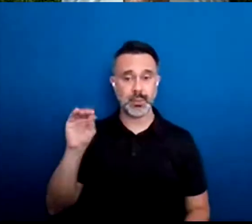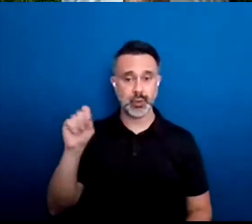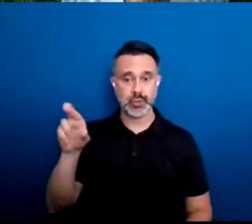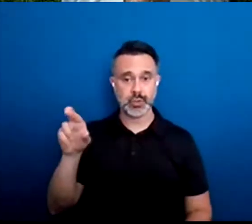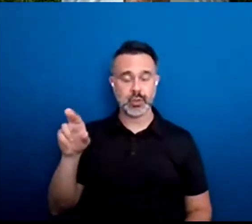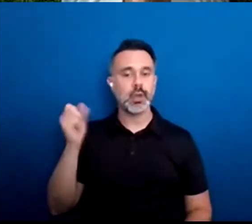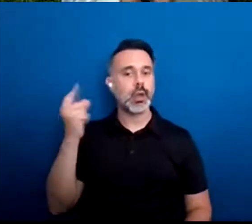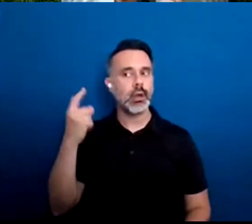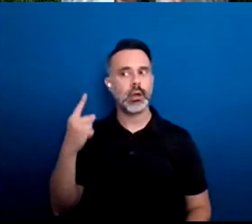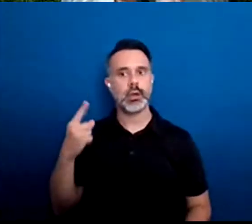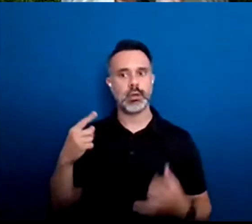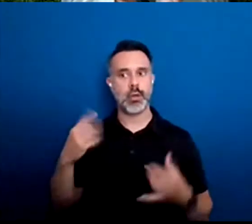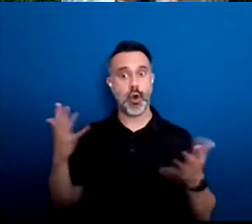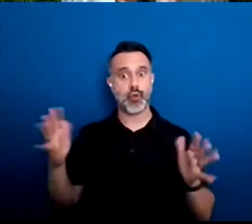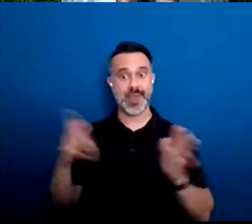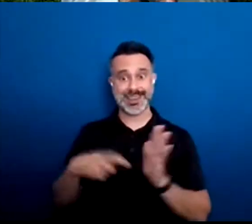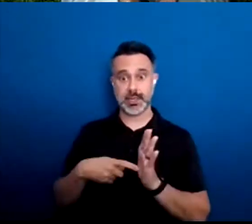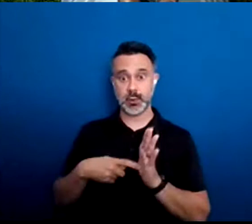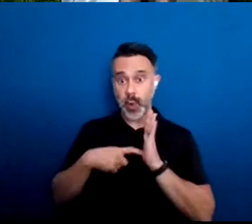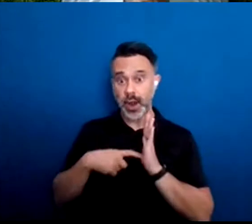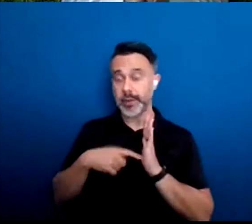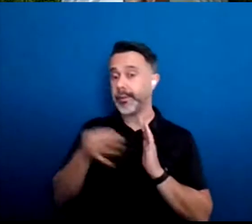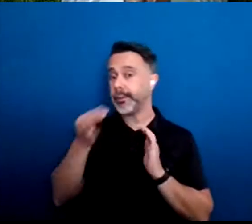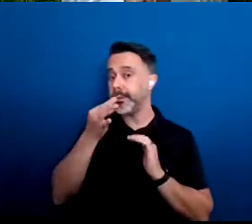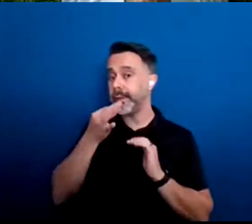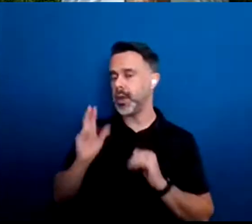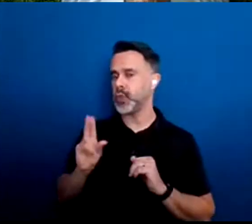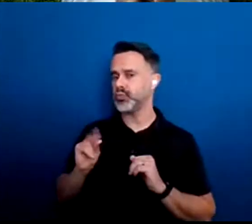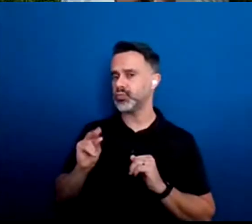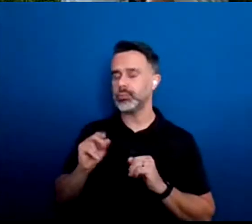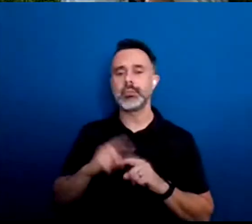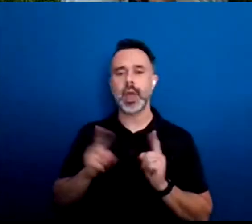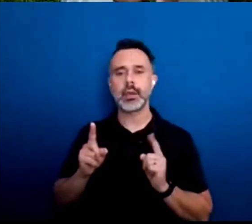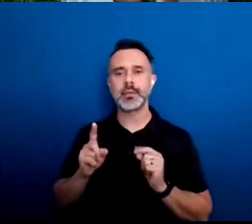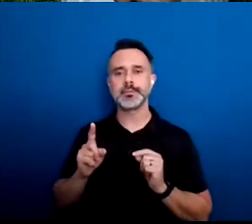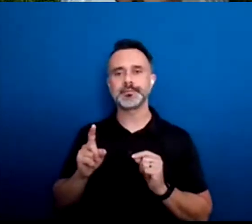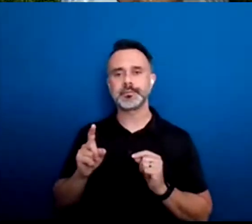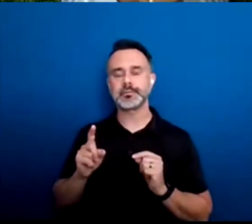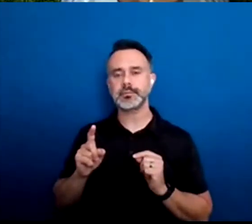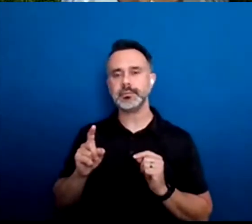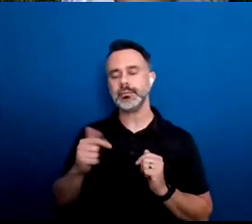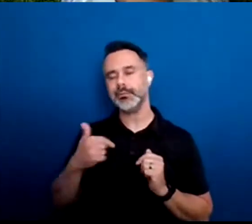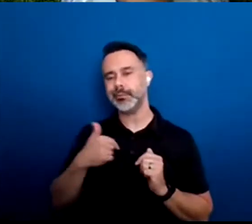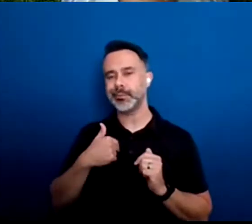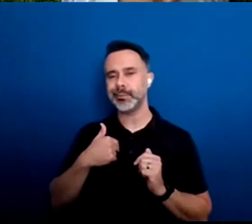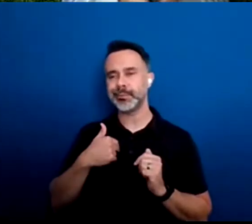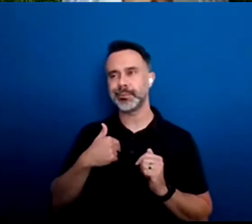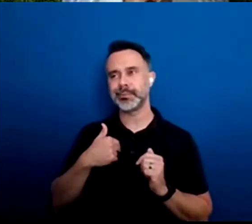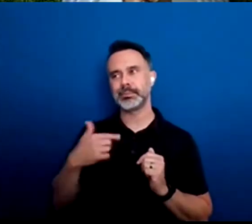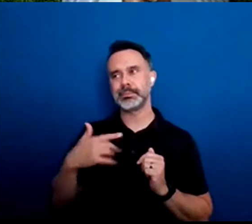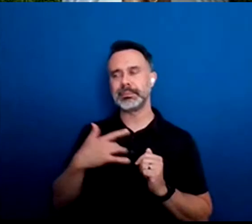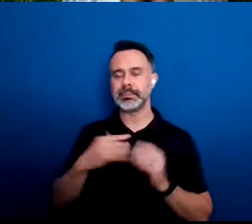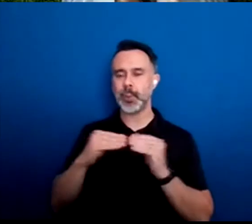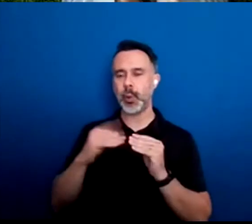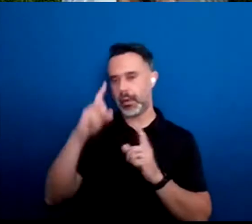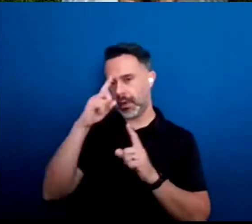And so, but I think that I'm looking in an optimistic way and thinking